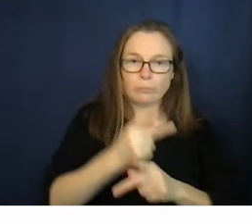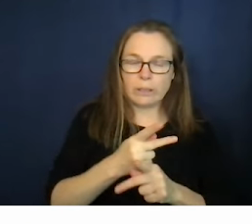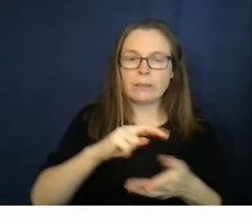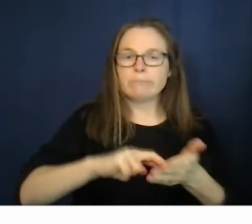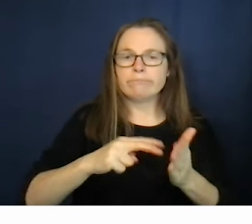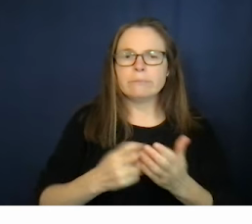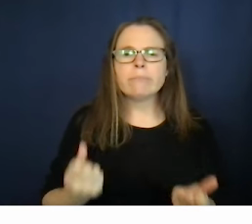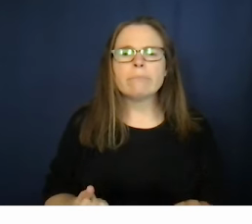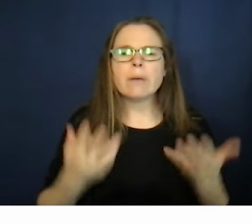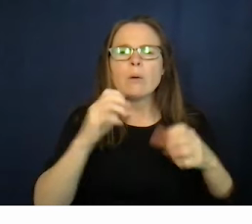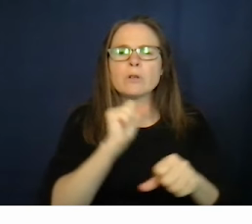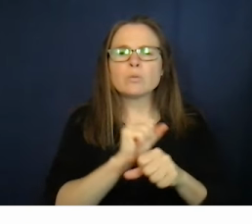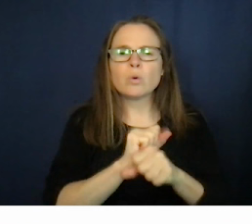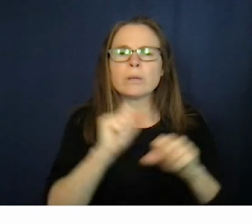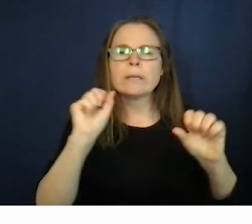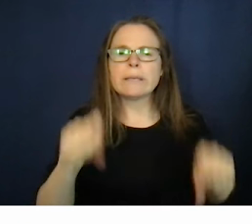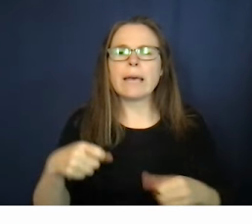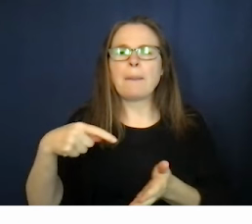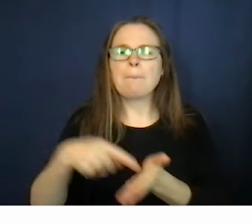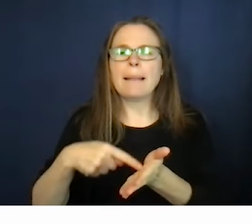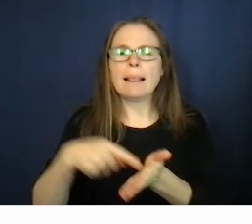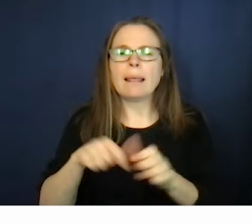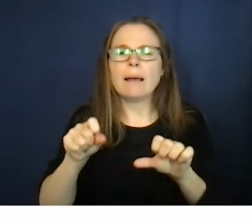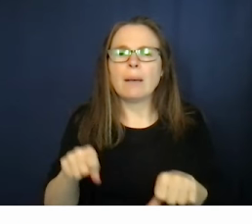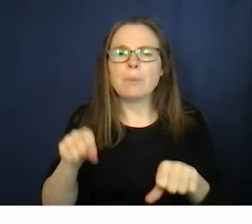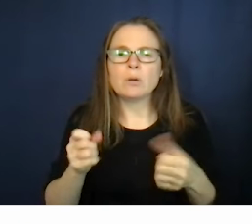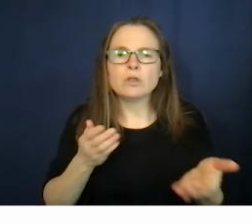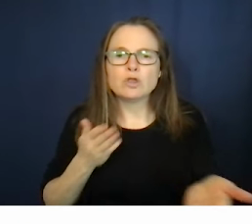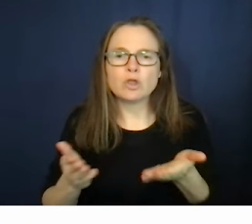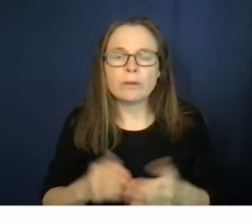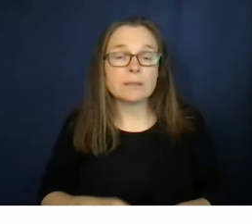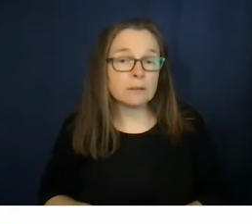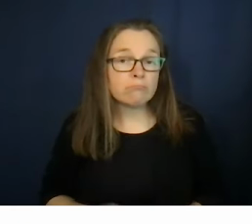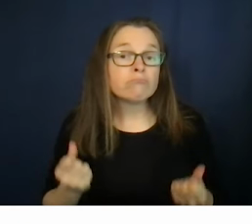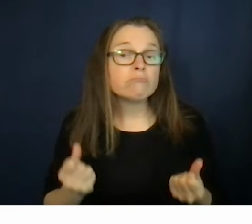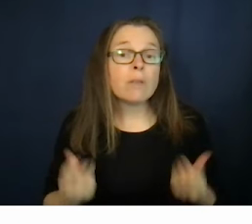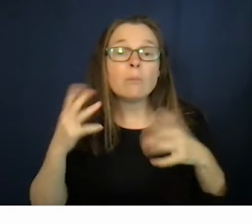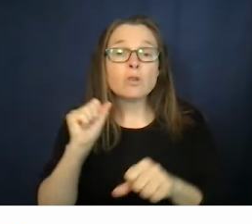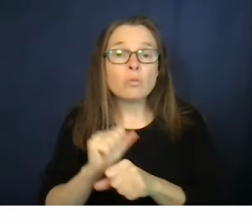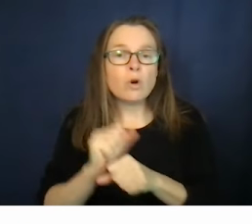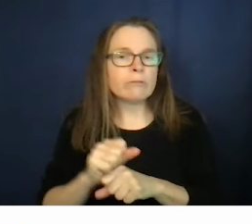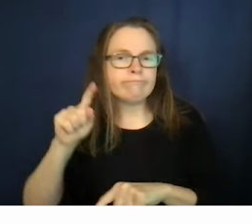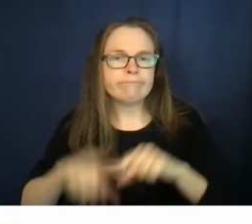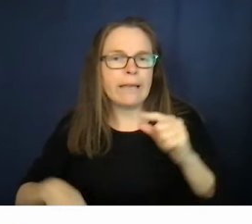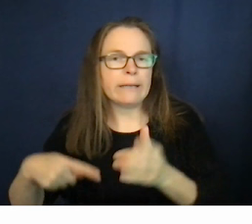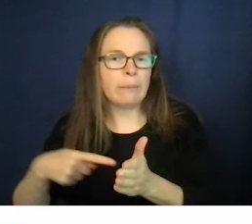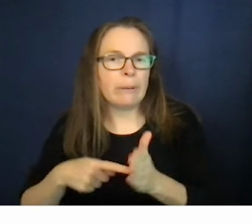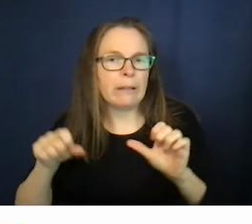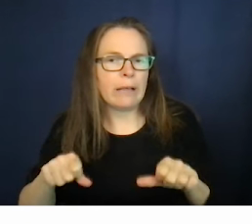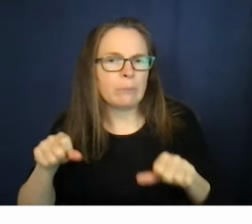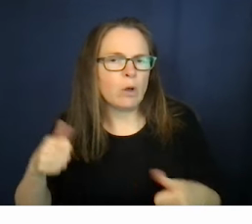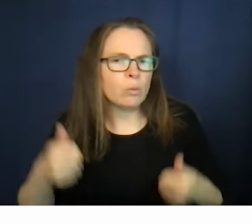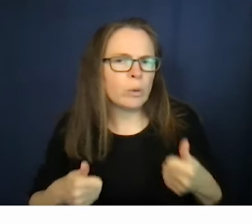done is a billable unit of service and how much of the work is not billable units. Meetings